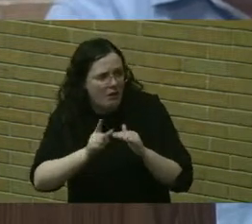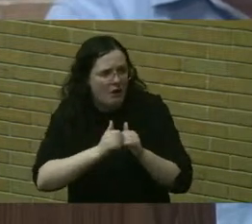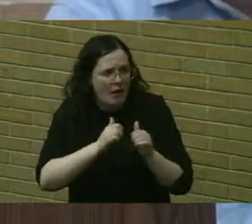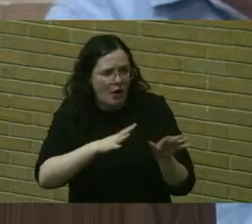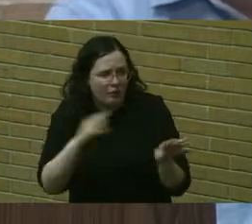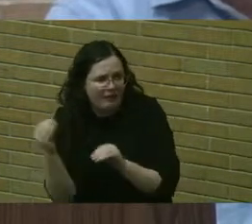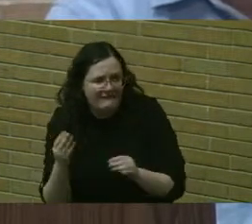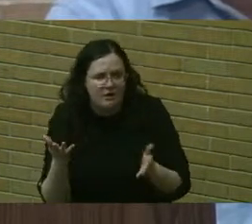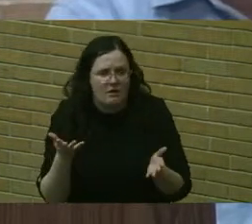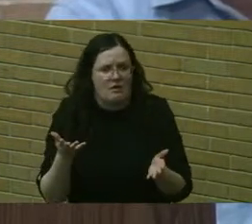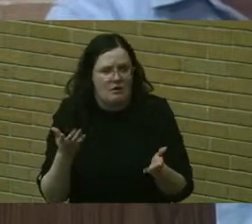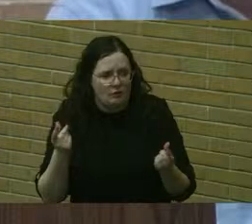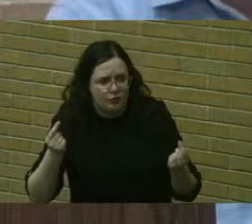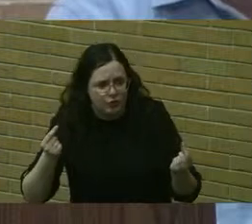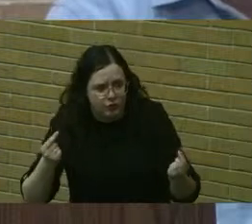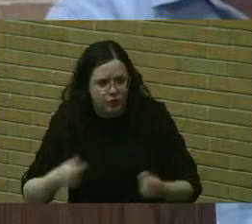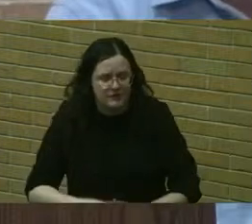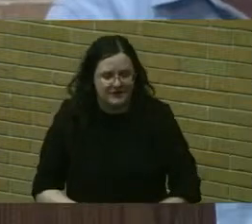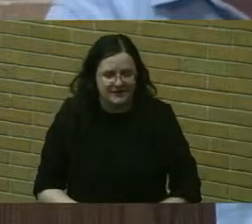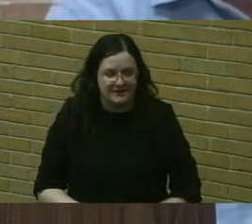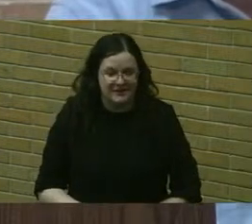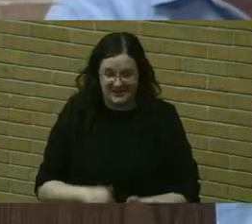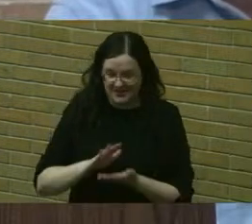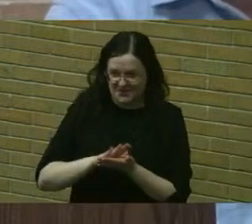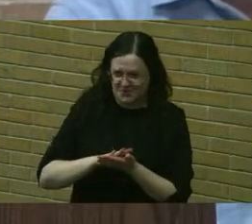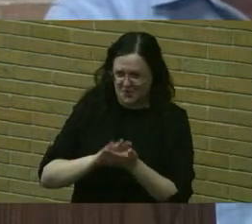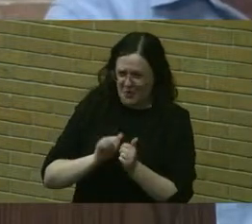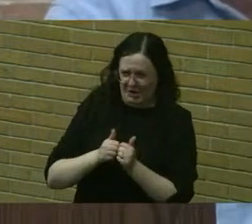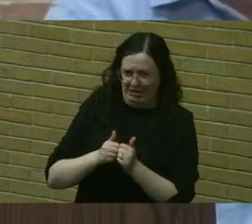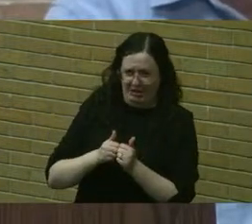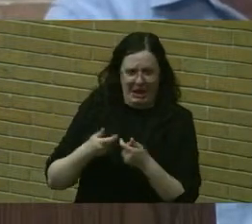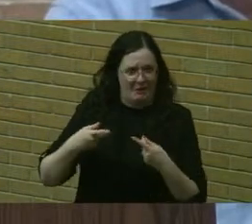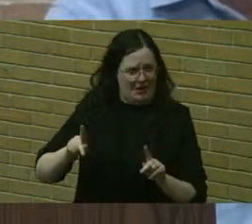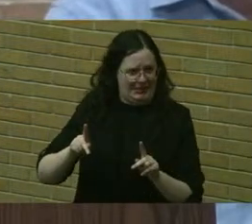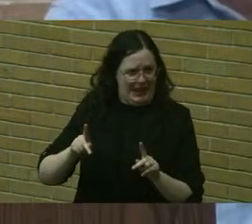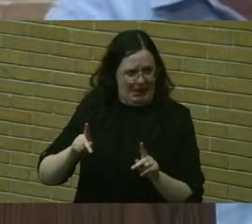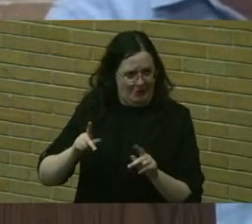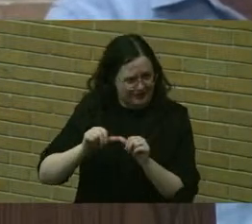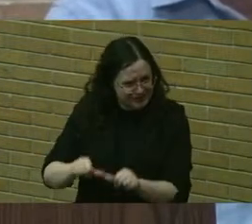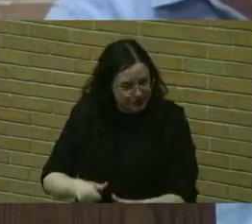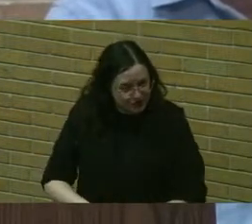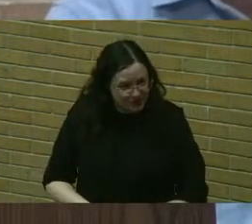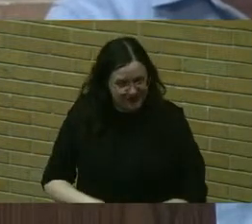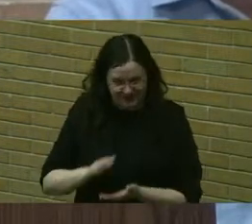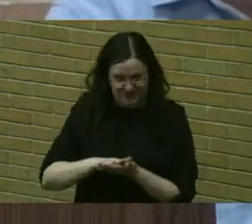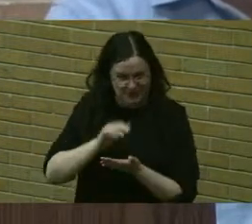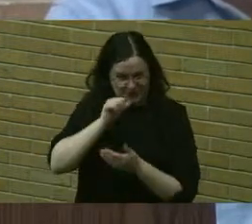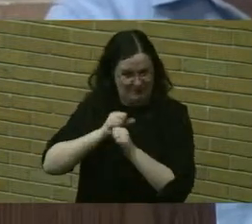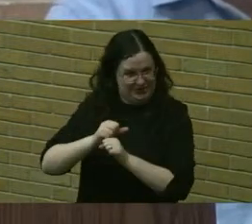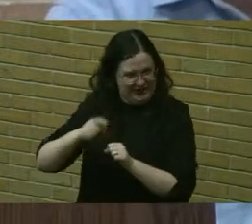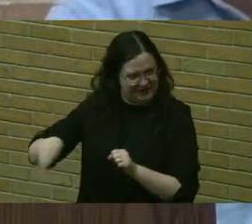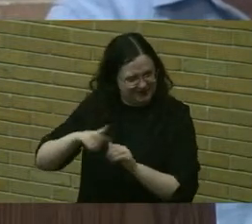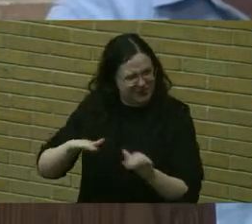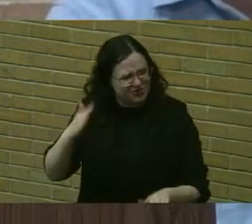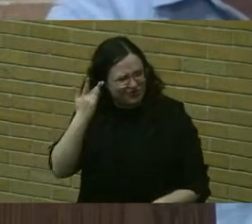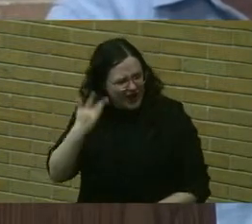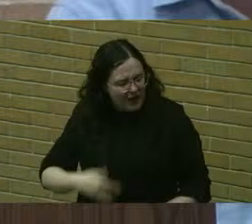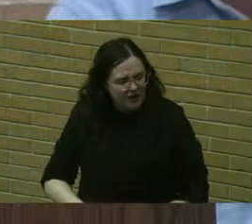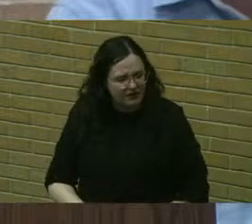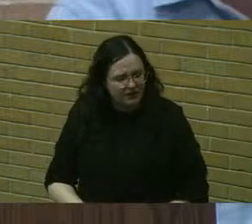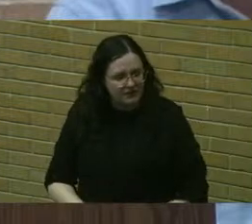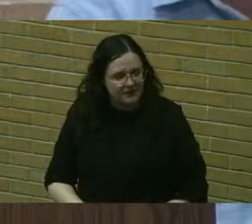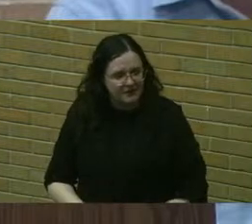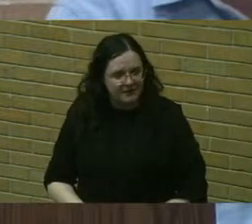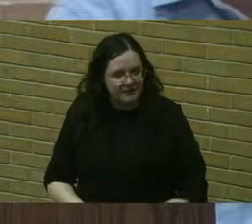them to go through this? And why don't they protect them? While I don't want to shield